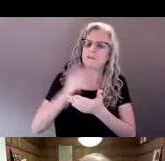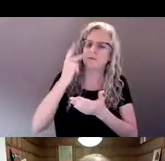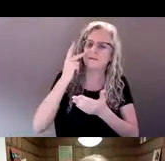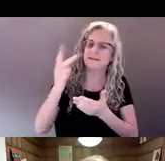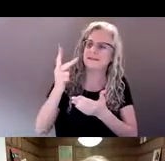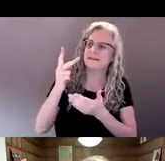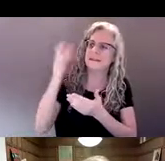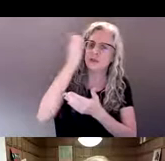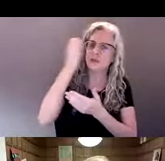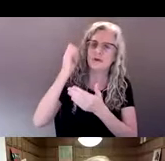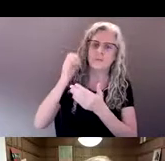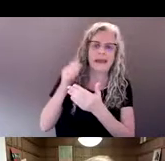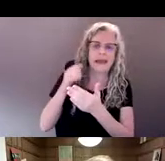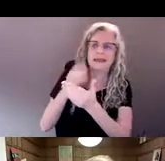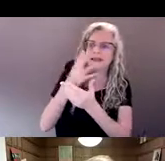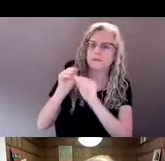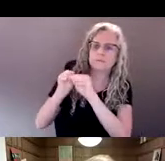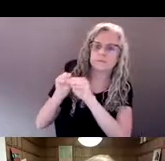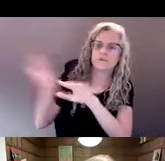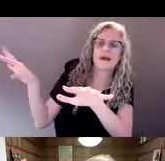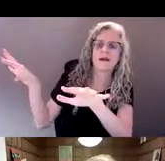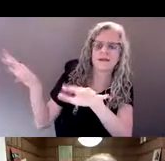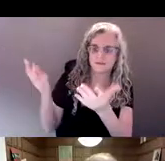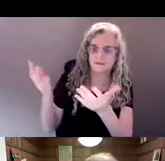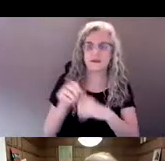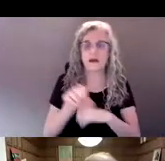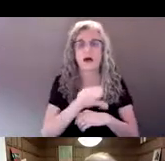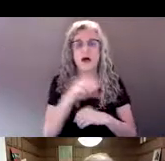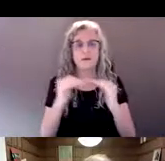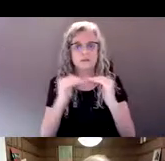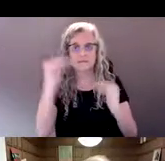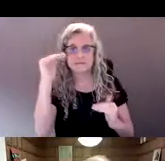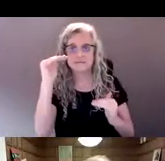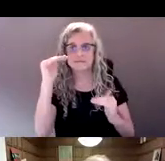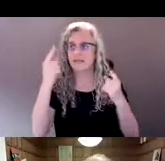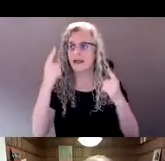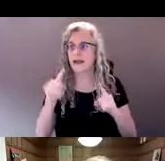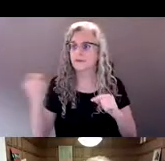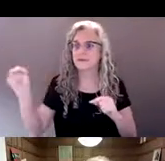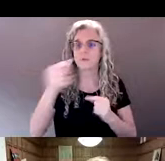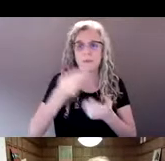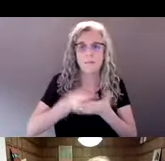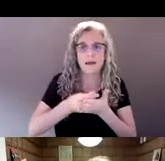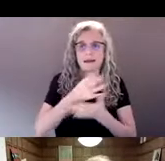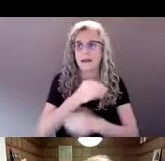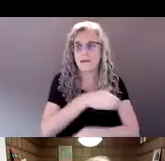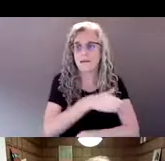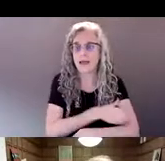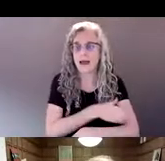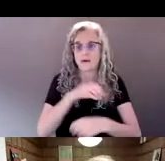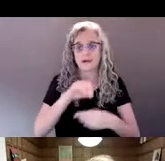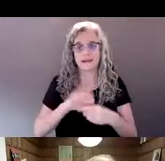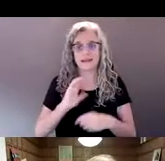European society. Other realities of inequality and stark differentials of power in our own